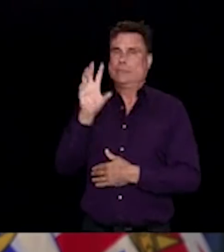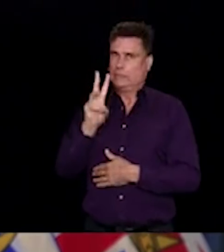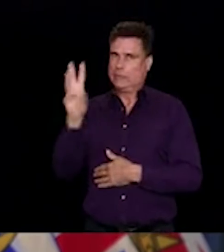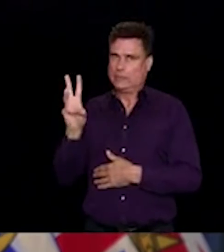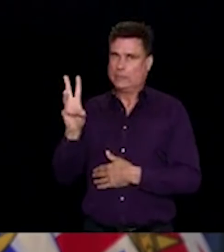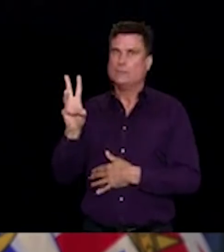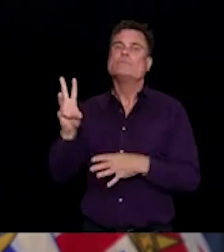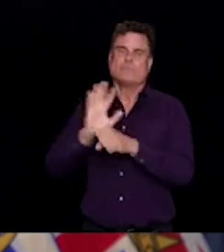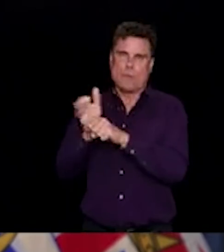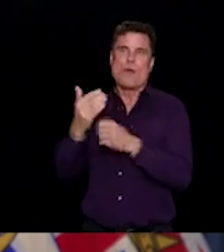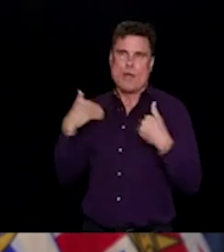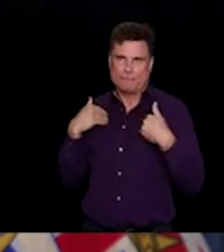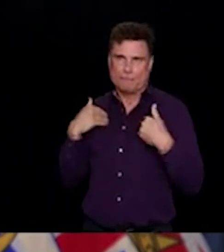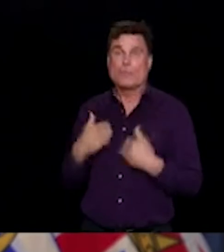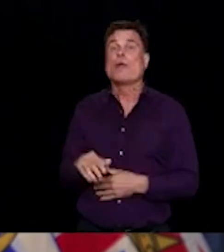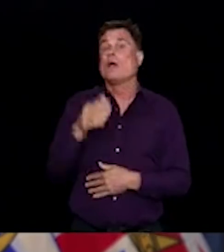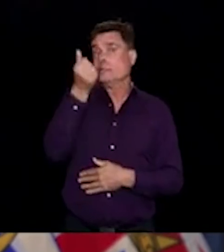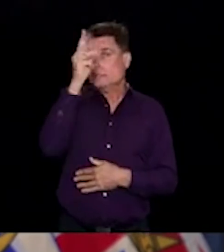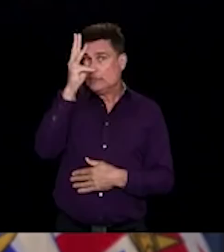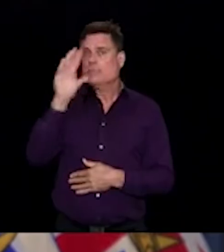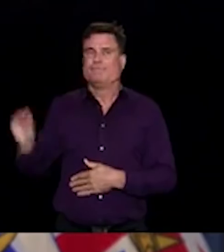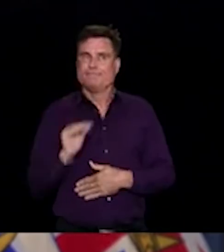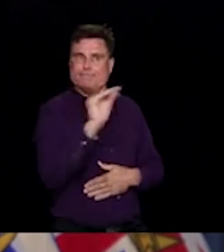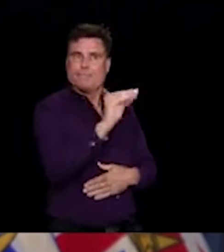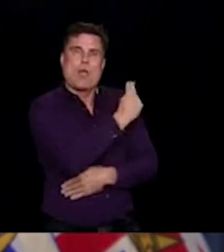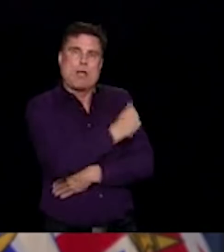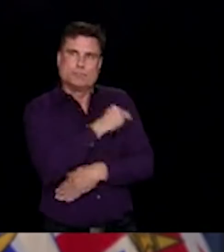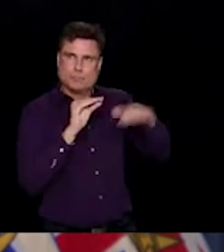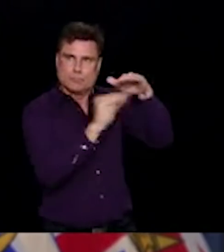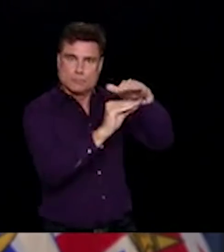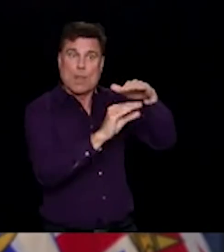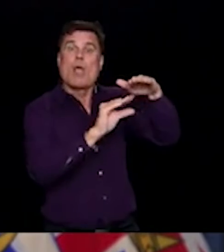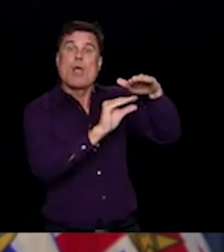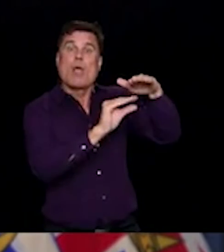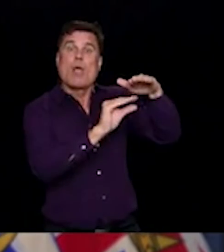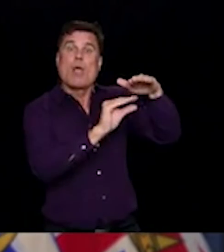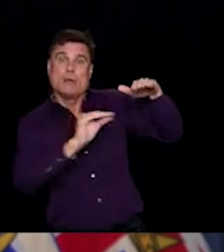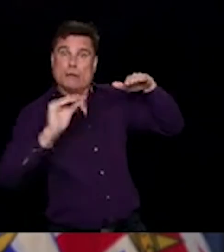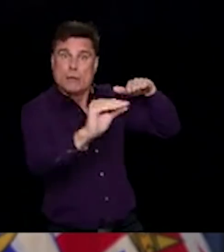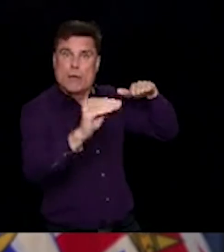whom 16 people are in hospital, 4 of whom are in critical care or ICU.